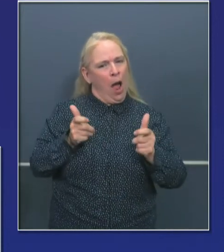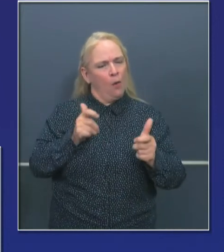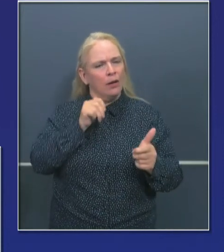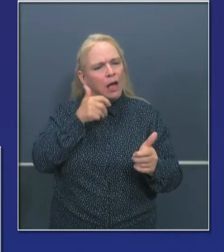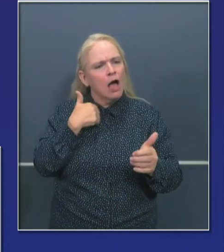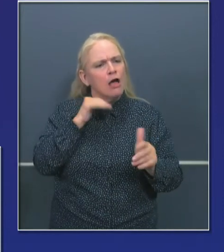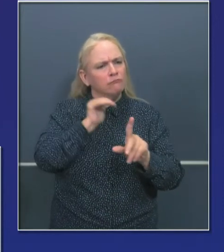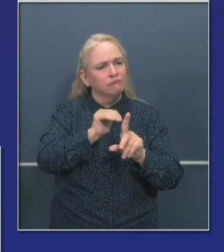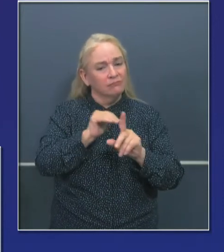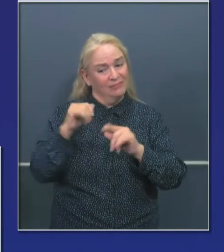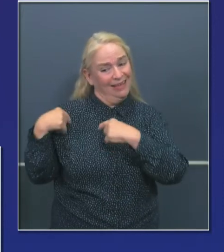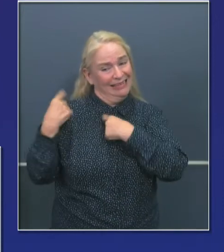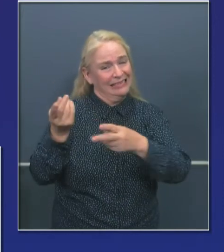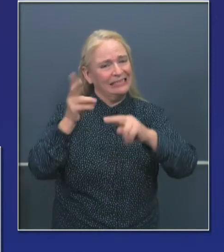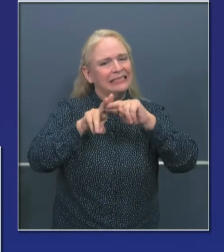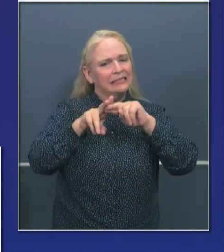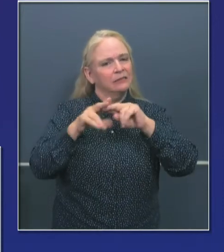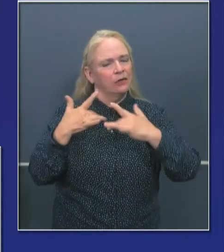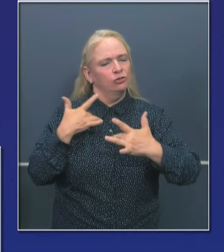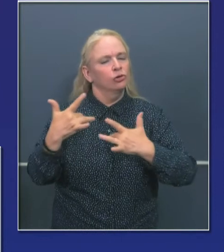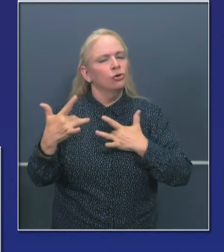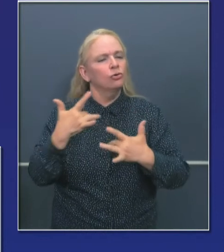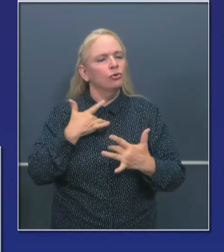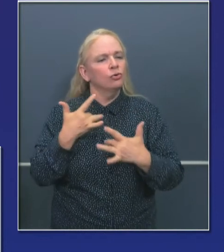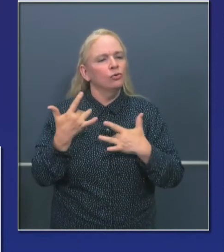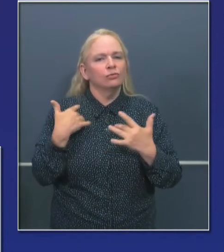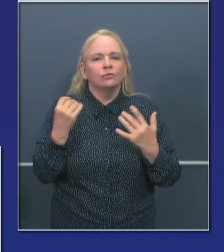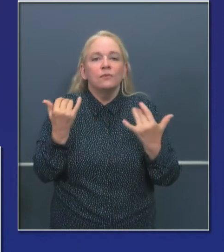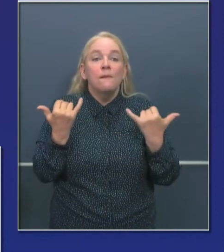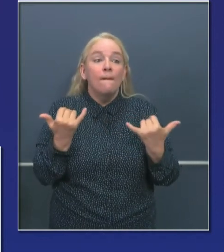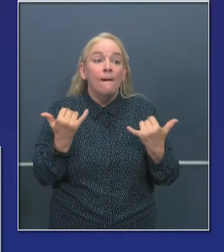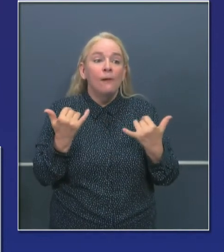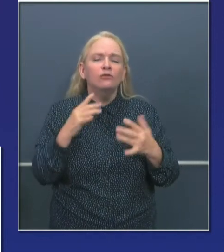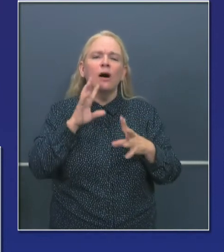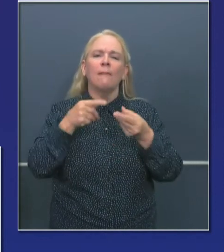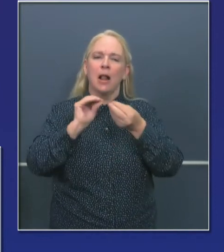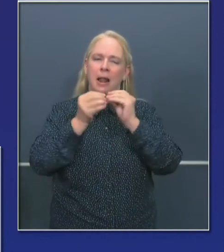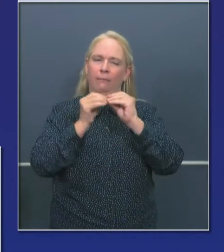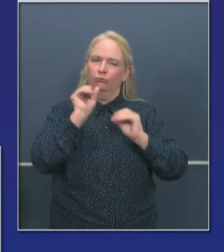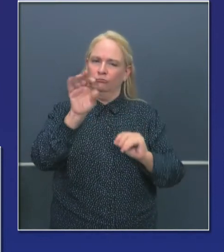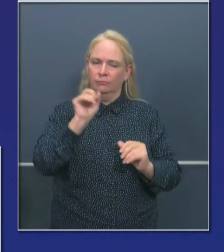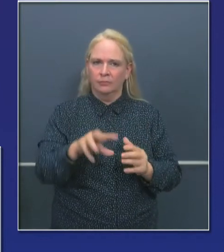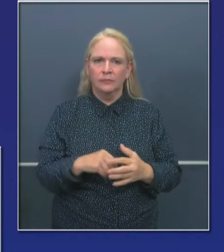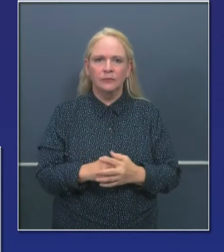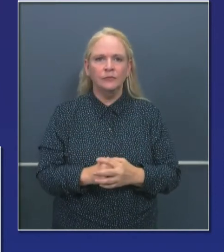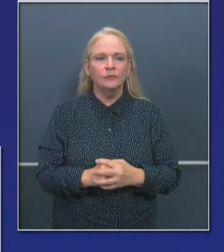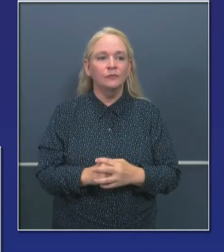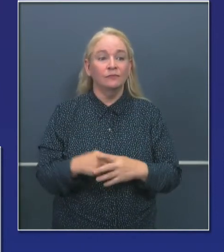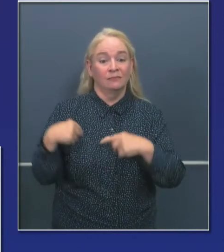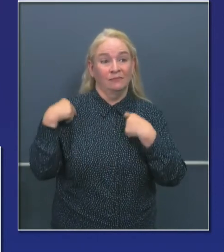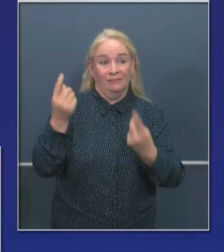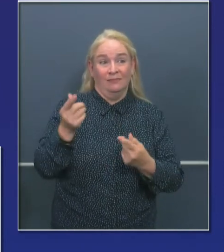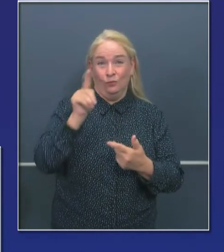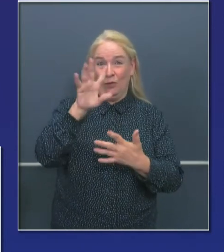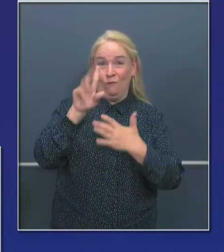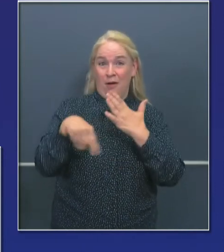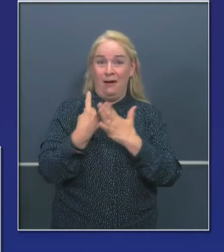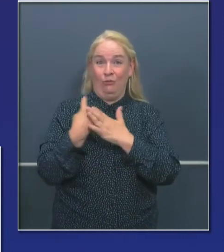cases of COVID-19. Let's talk about that increase in spread. In the last 24-hour reporting period, we